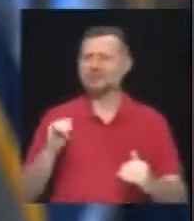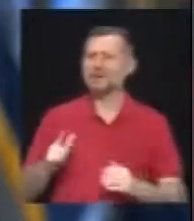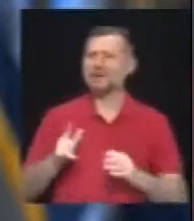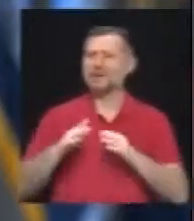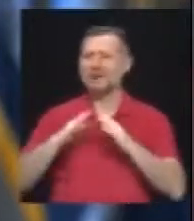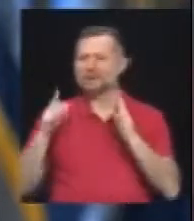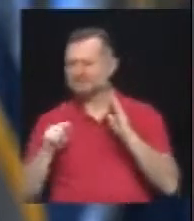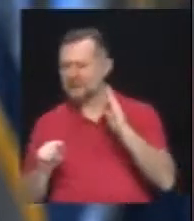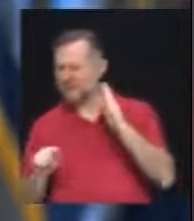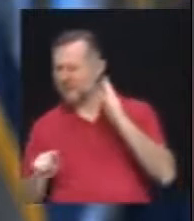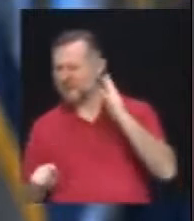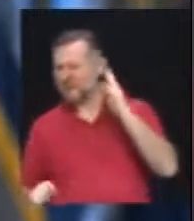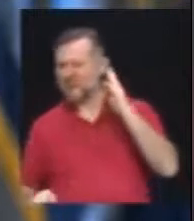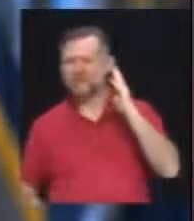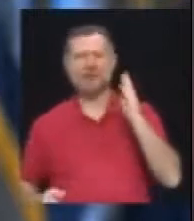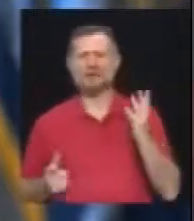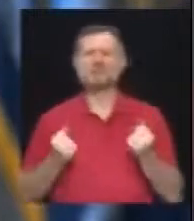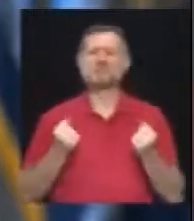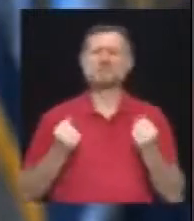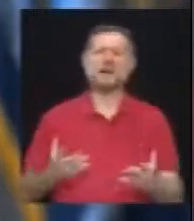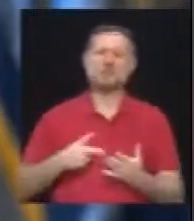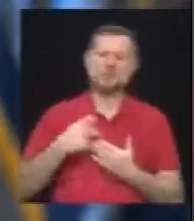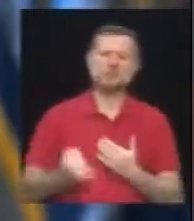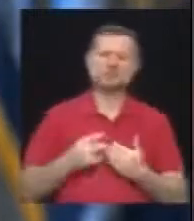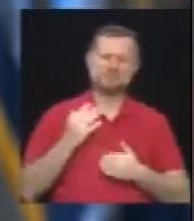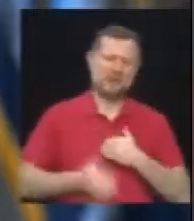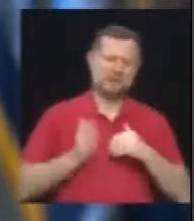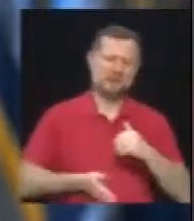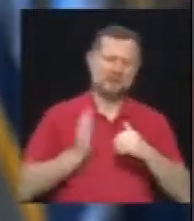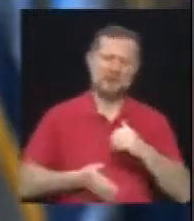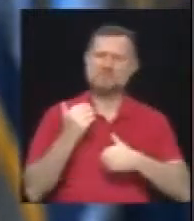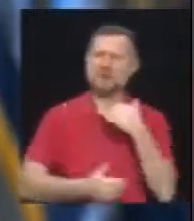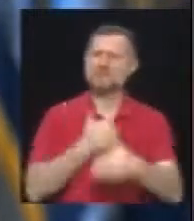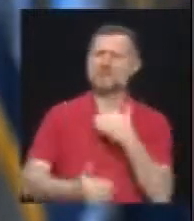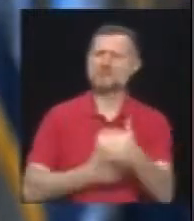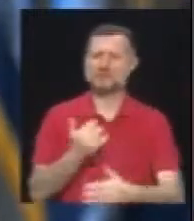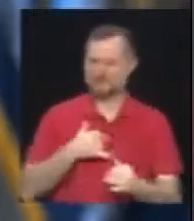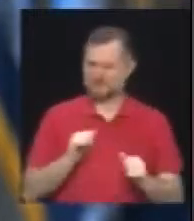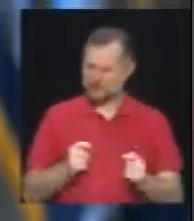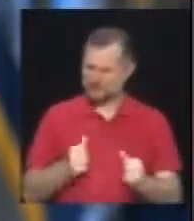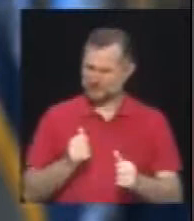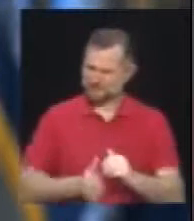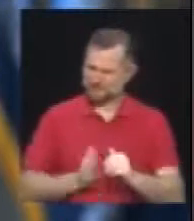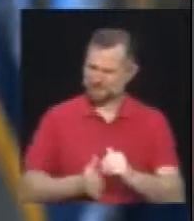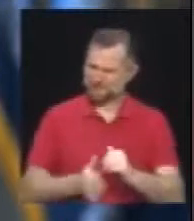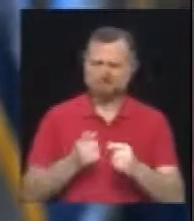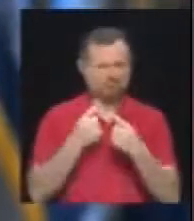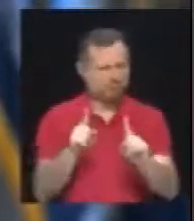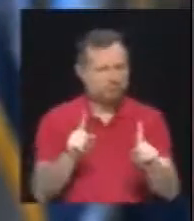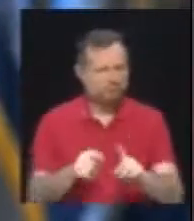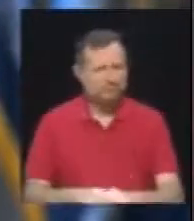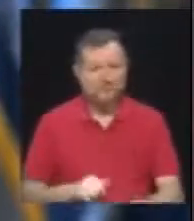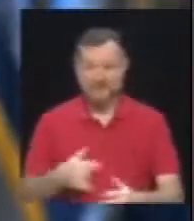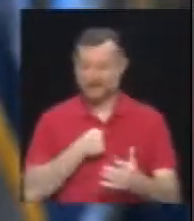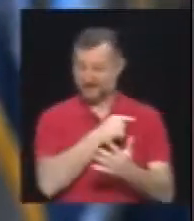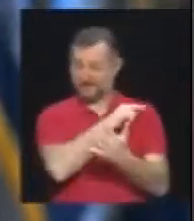These projects are underway and essential to complete quickly and effectively because they are literally